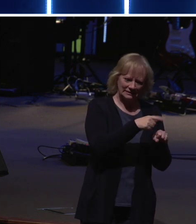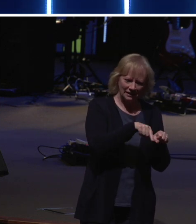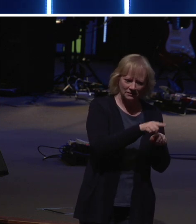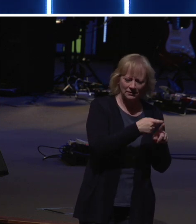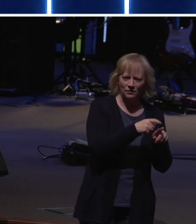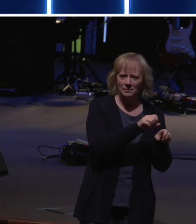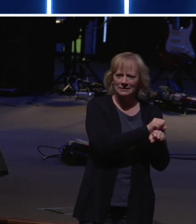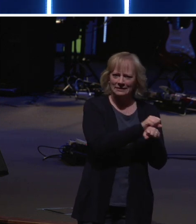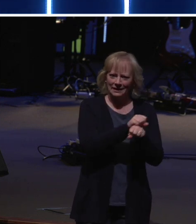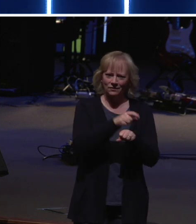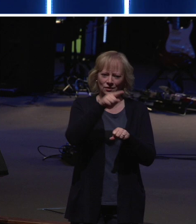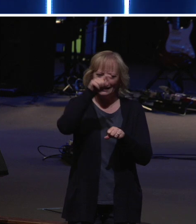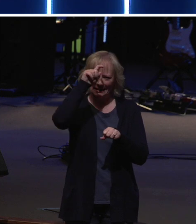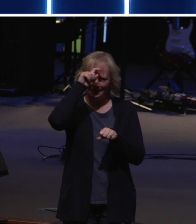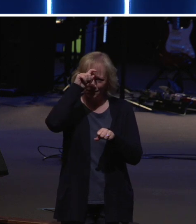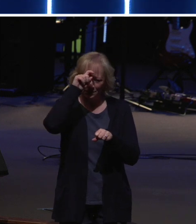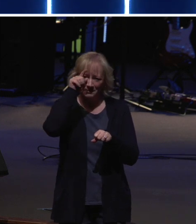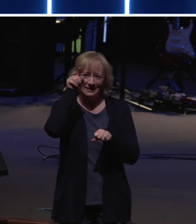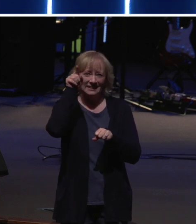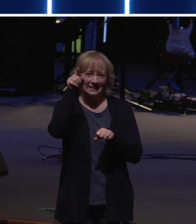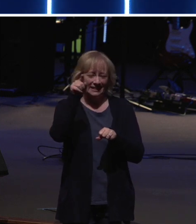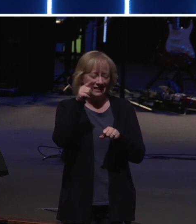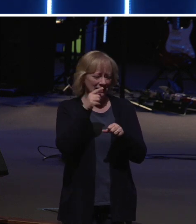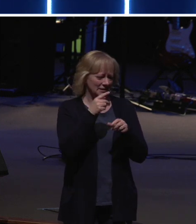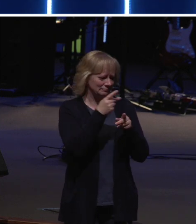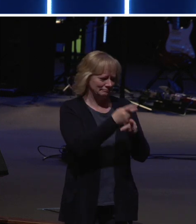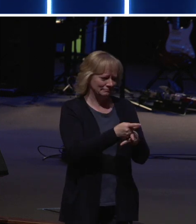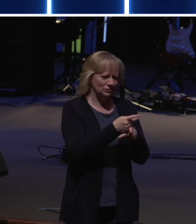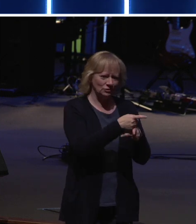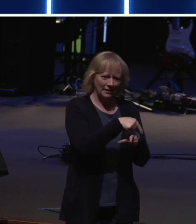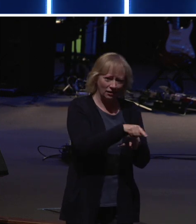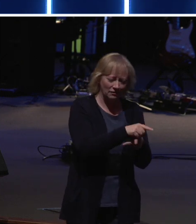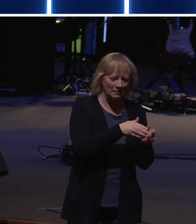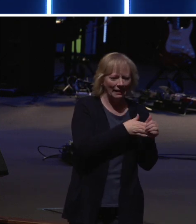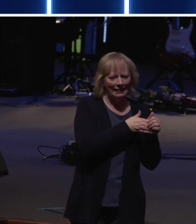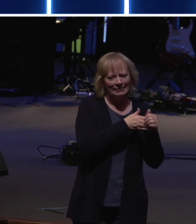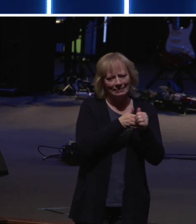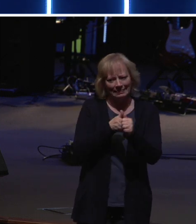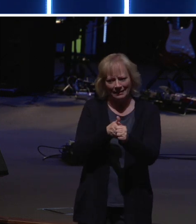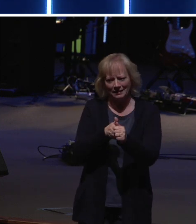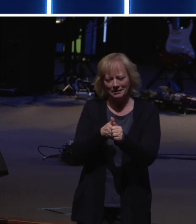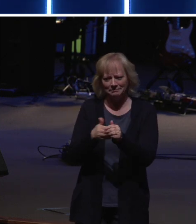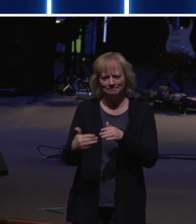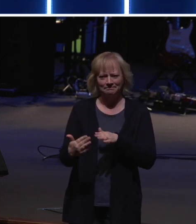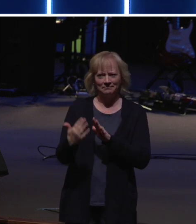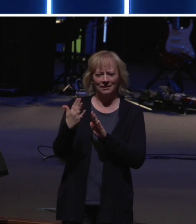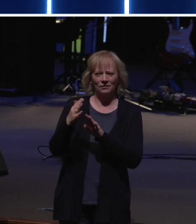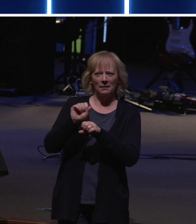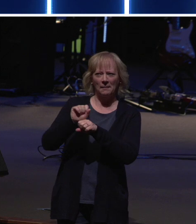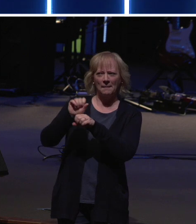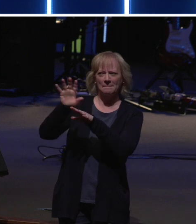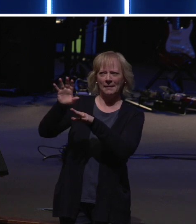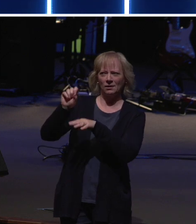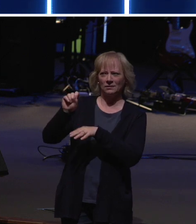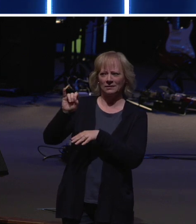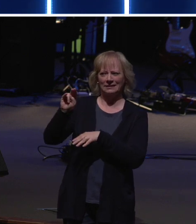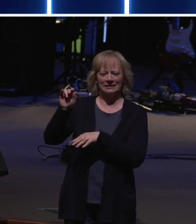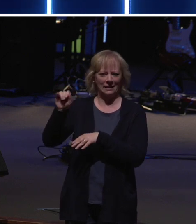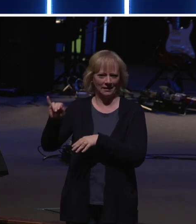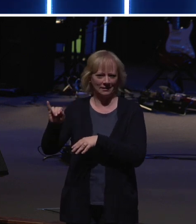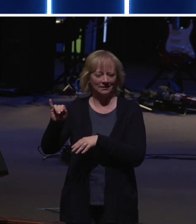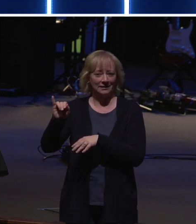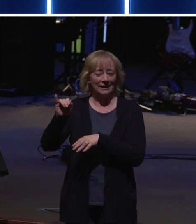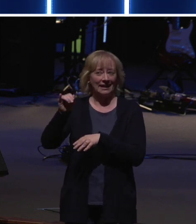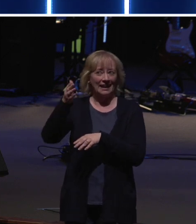He provided for their every single step and then led them to the base of Mount Sinai. And God was going to descend